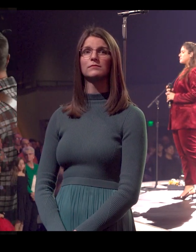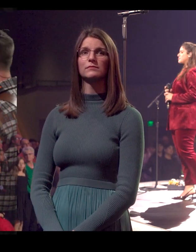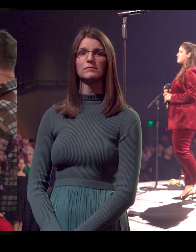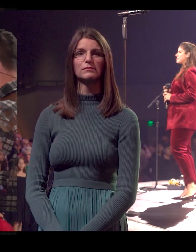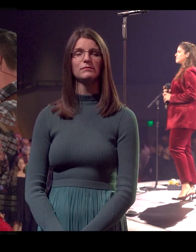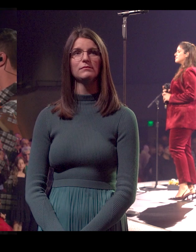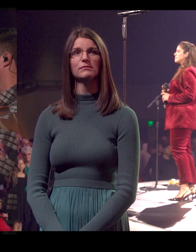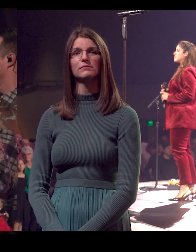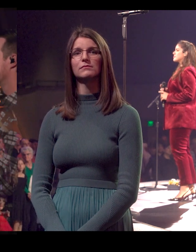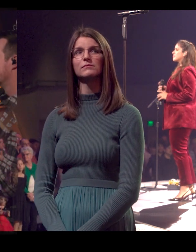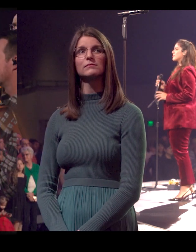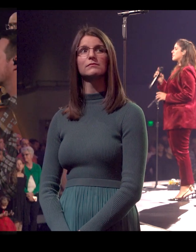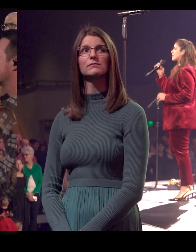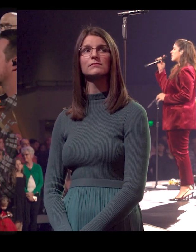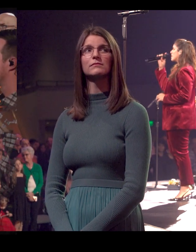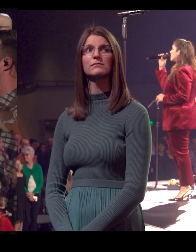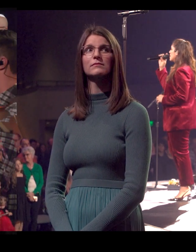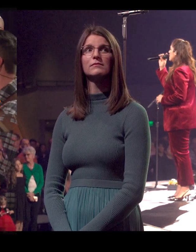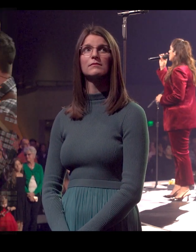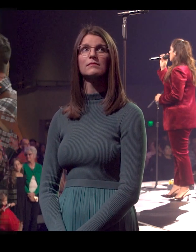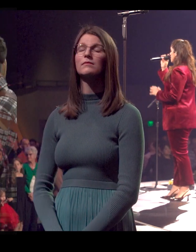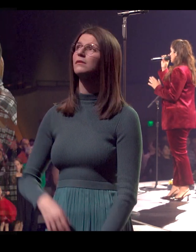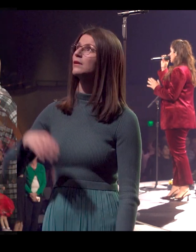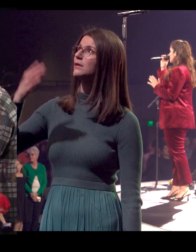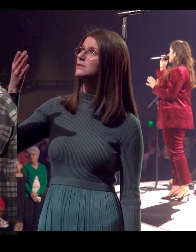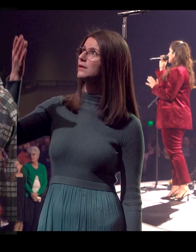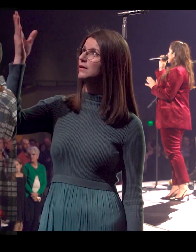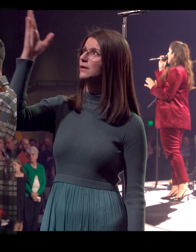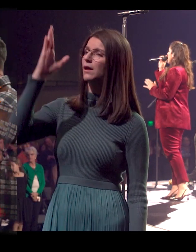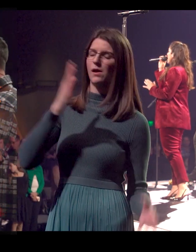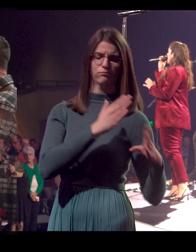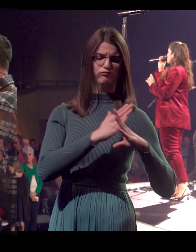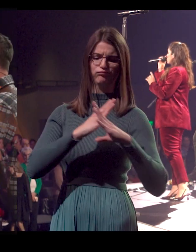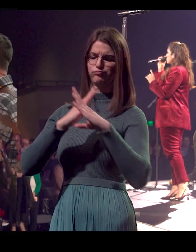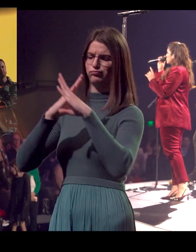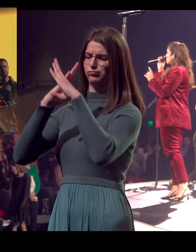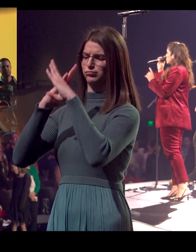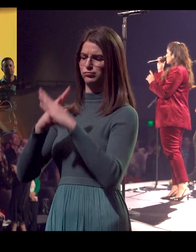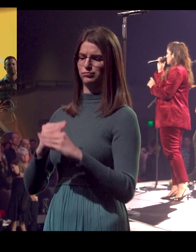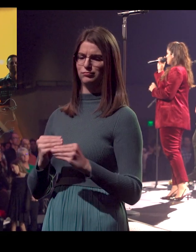He's the God who moves the mountains.